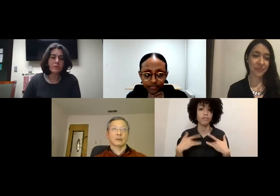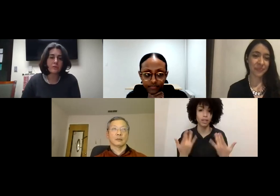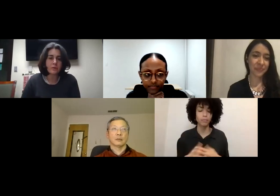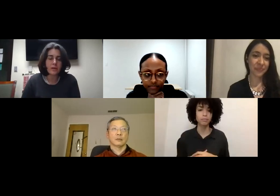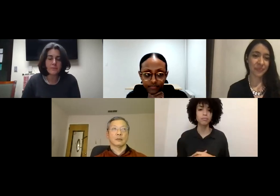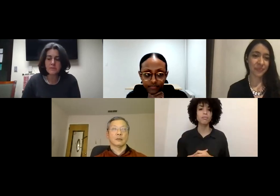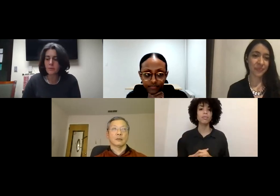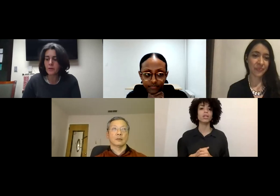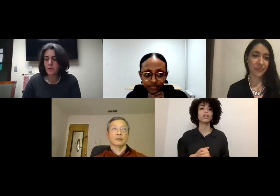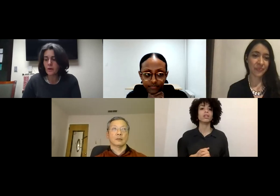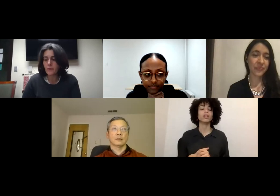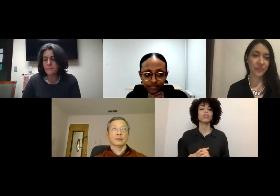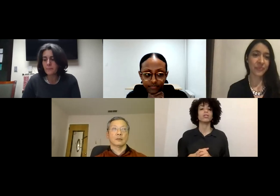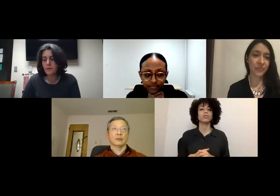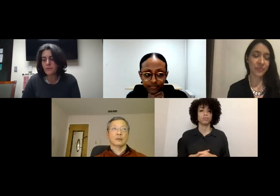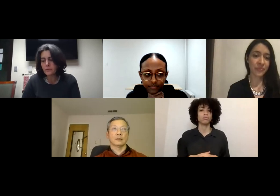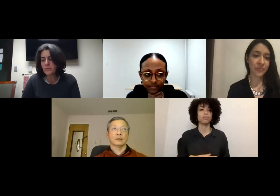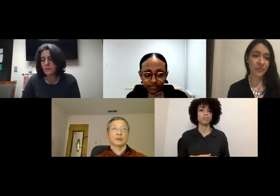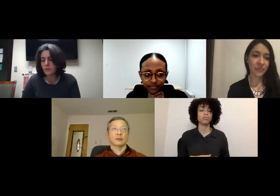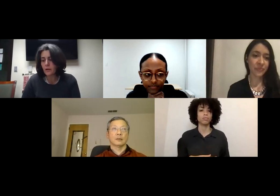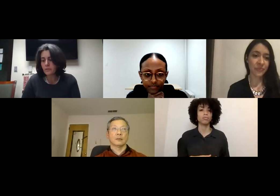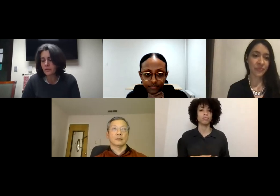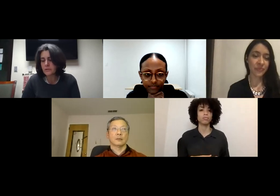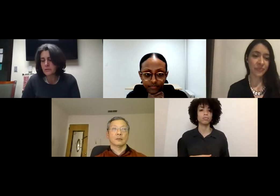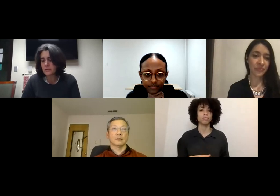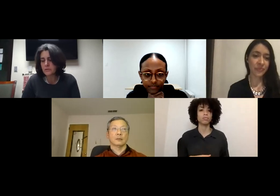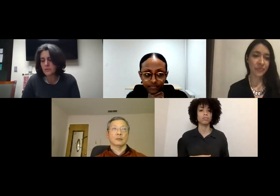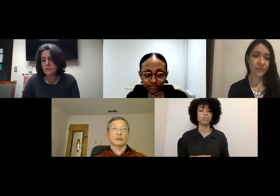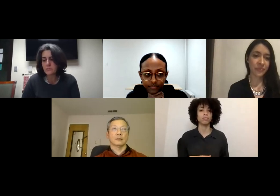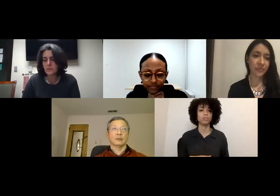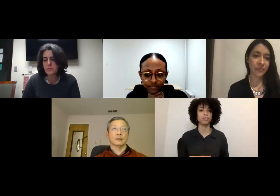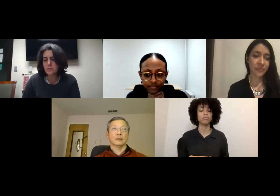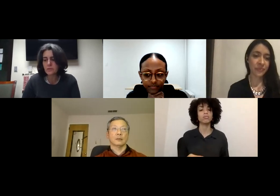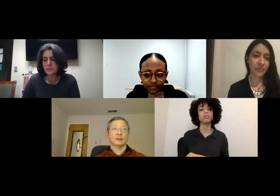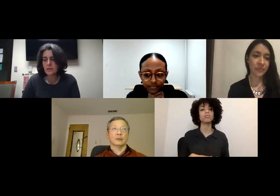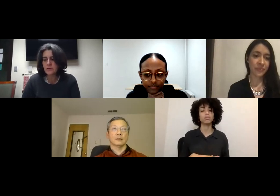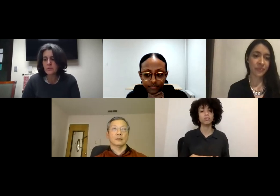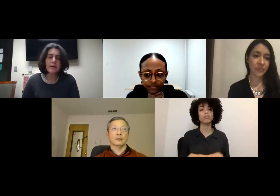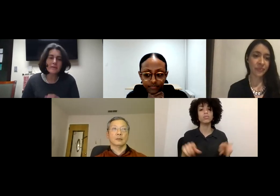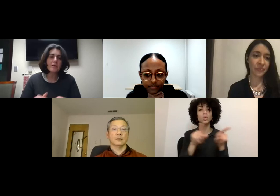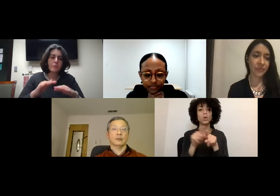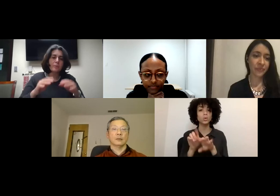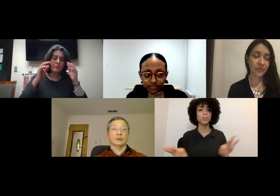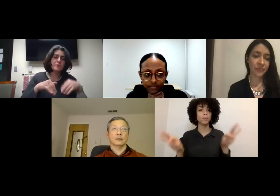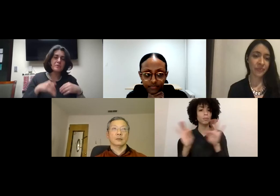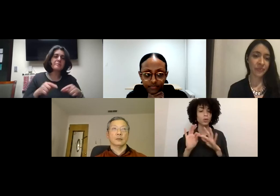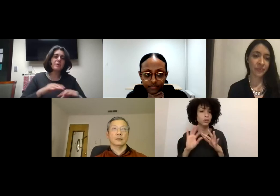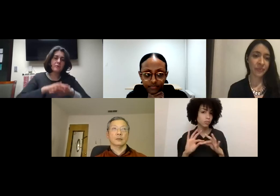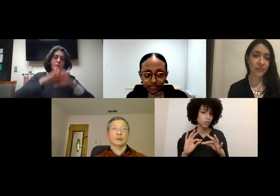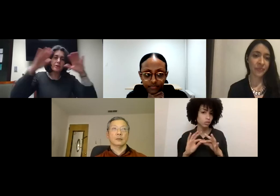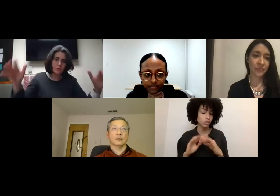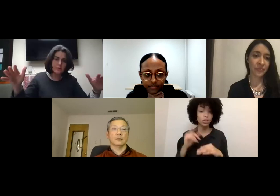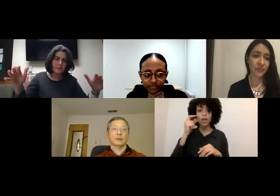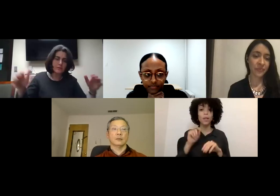with the current landscape. Another thing that I think is interesting to mention is, so like I said, the museum is